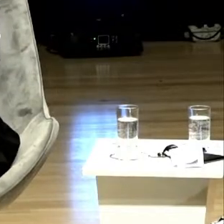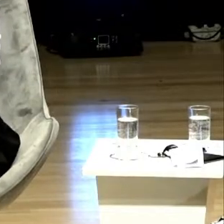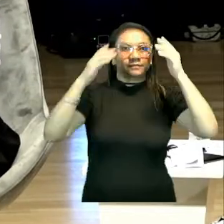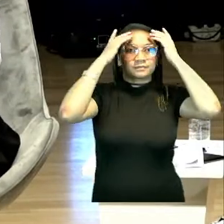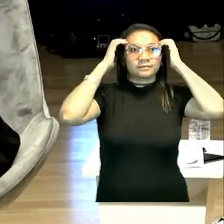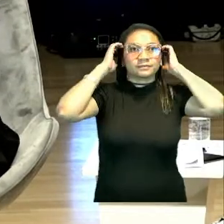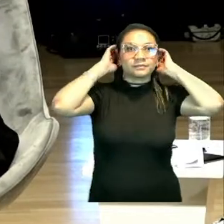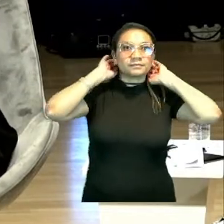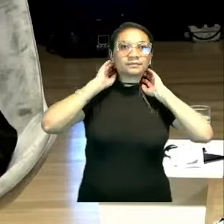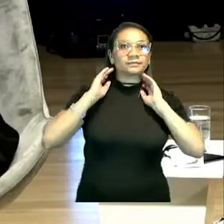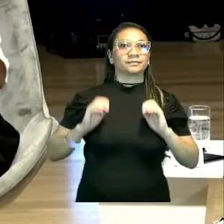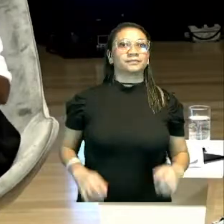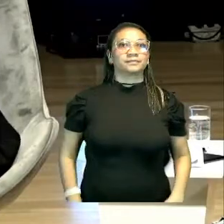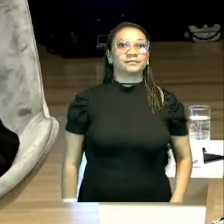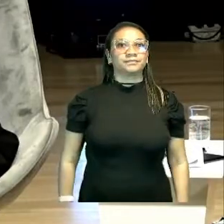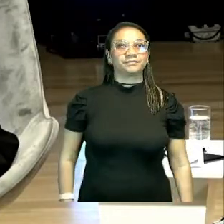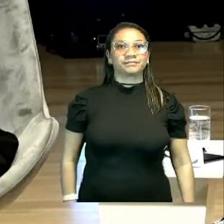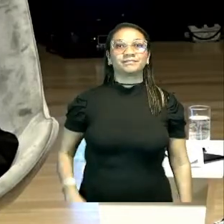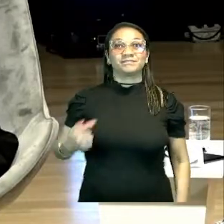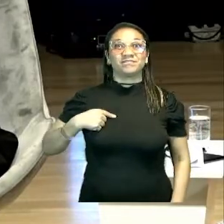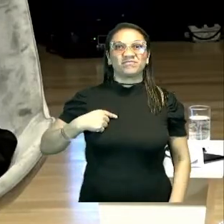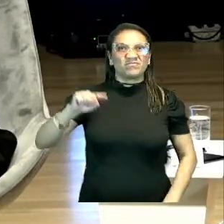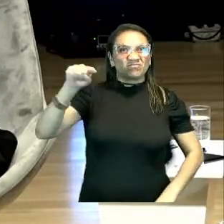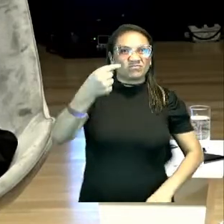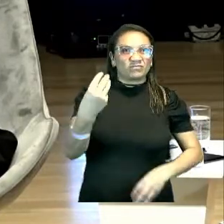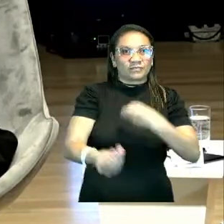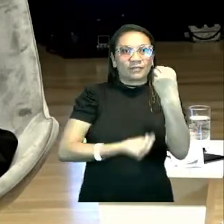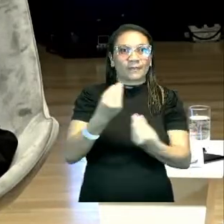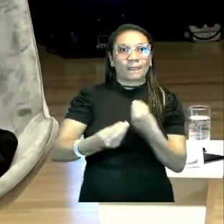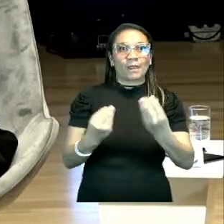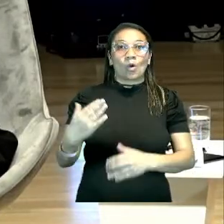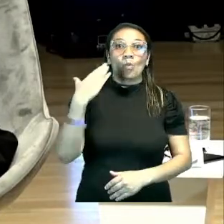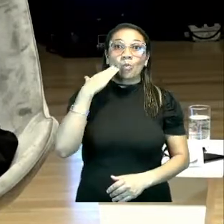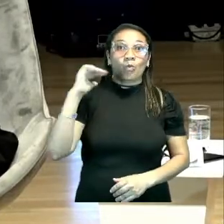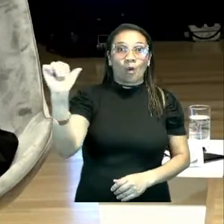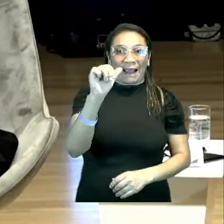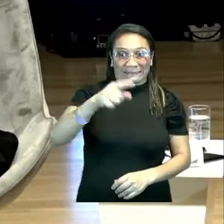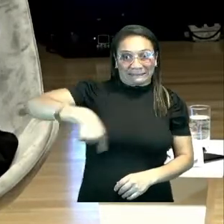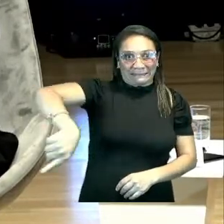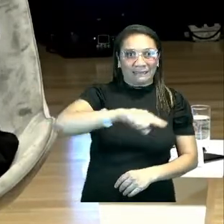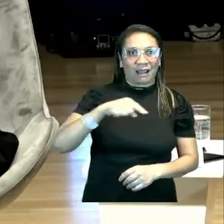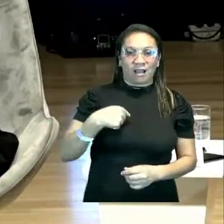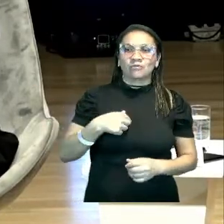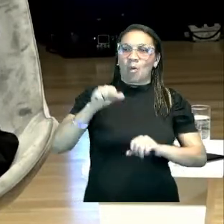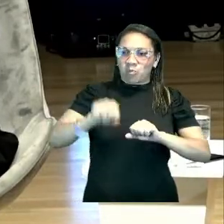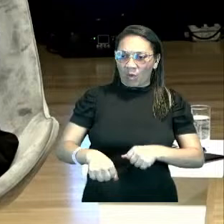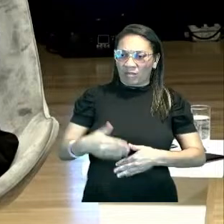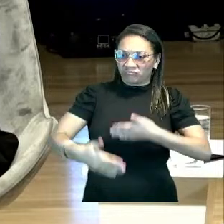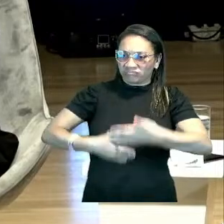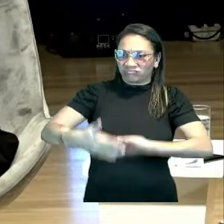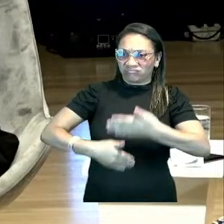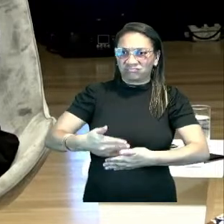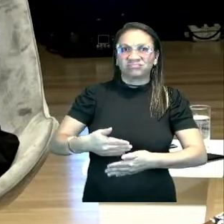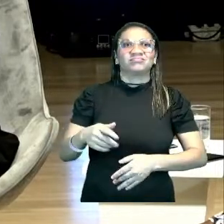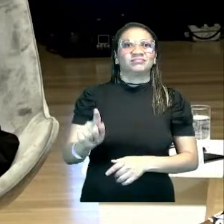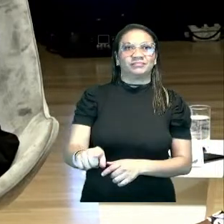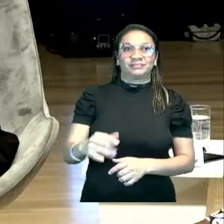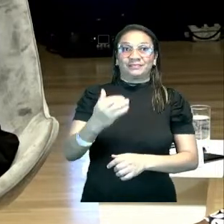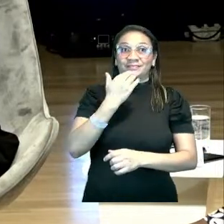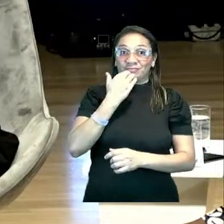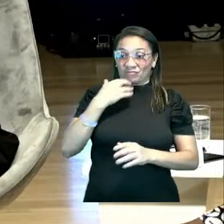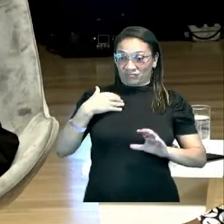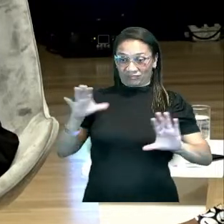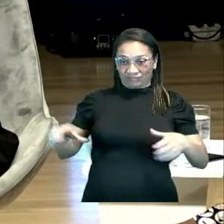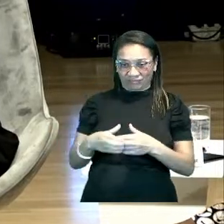their activity. And I don't know how to say this, that as someone that is laying down those first cornerstones so that we can continue